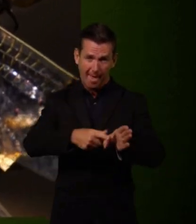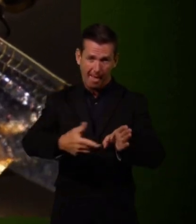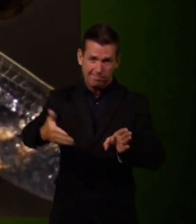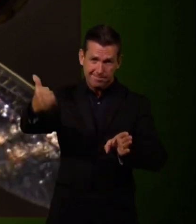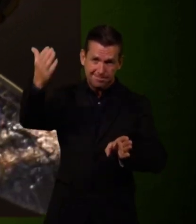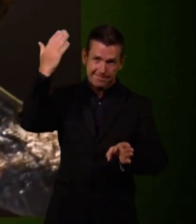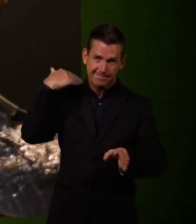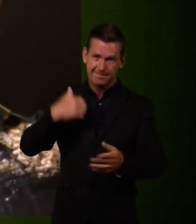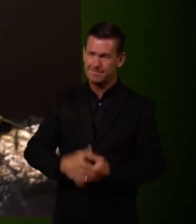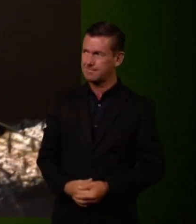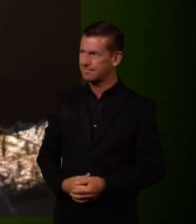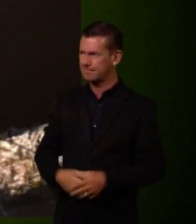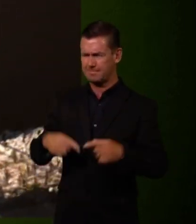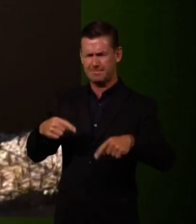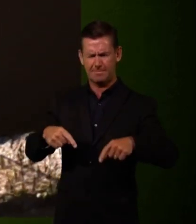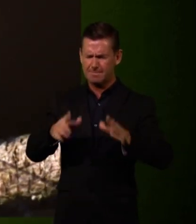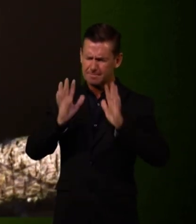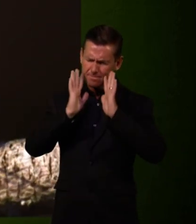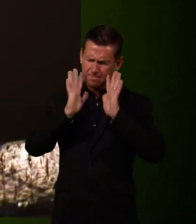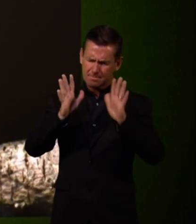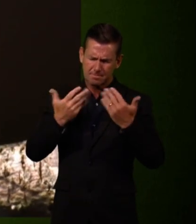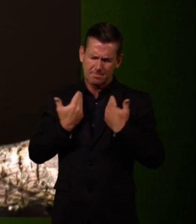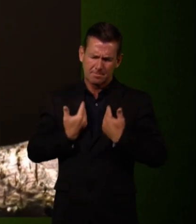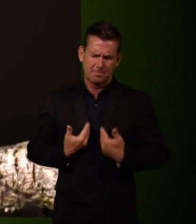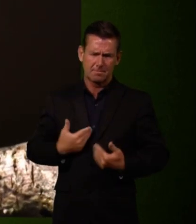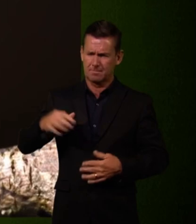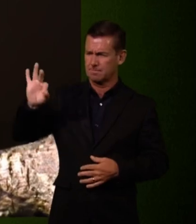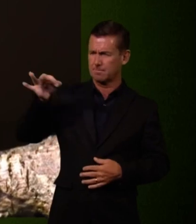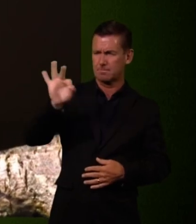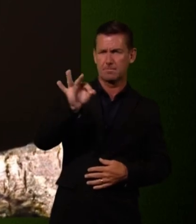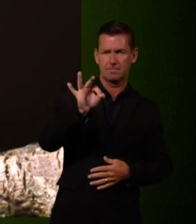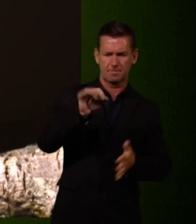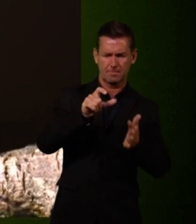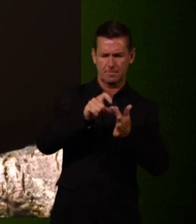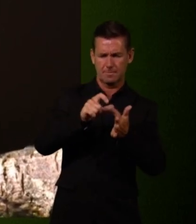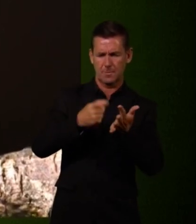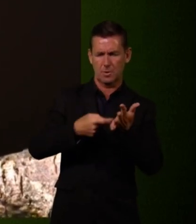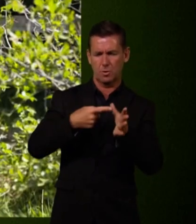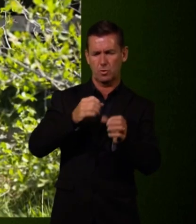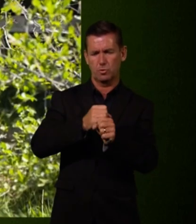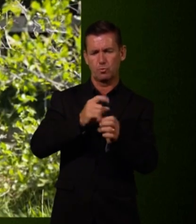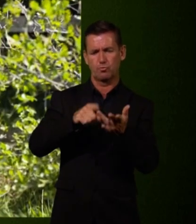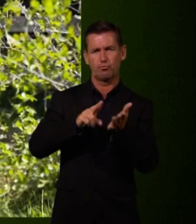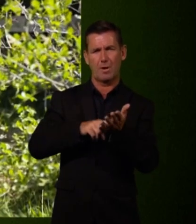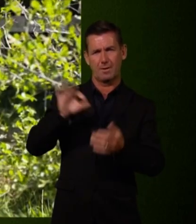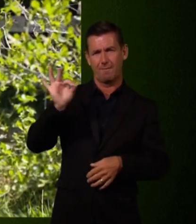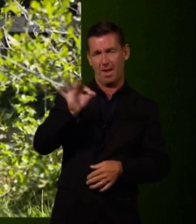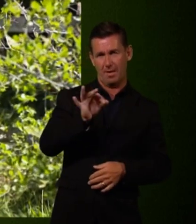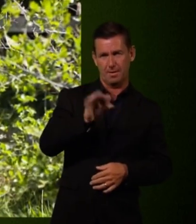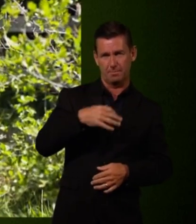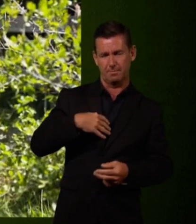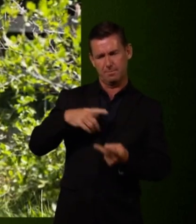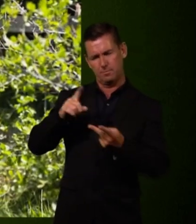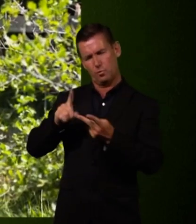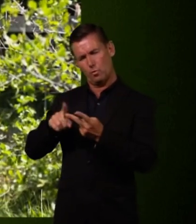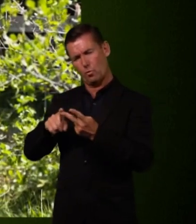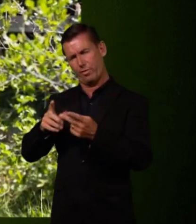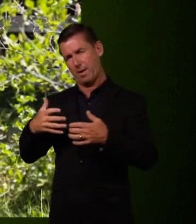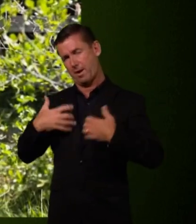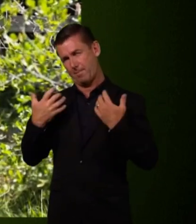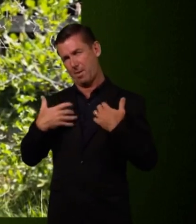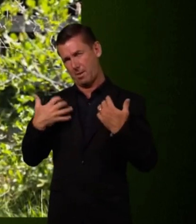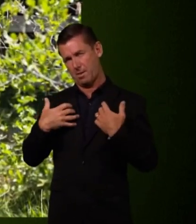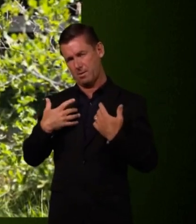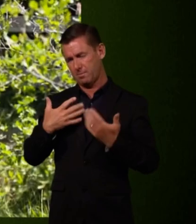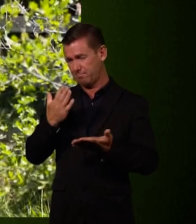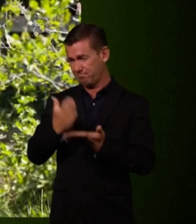It's a fantastic place for lots of dragonflies, but there is one other animal that lives here, possibly